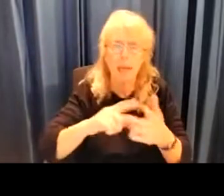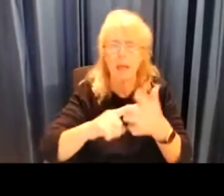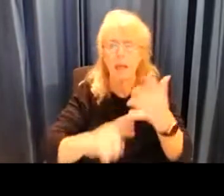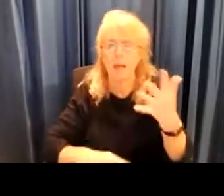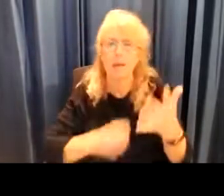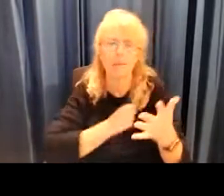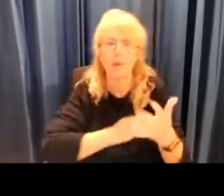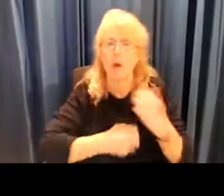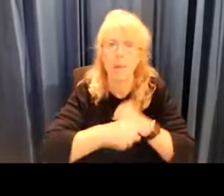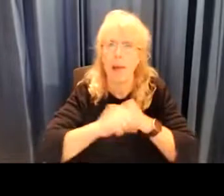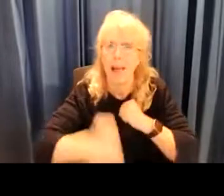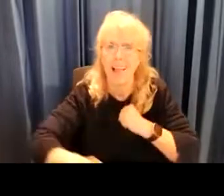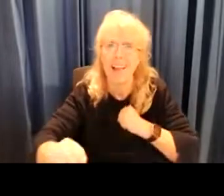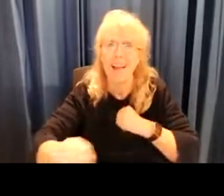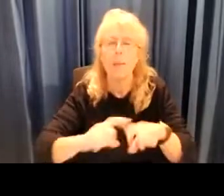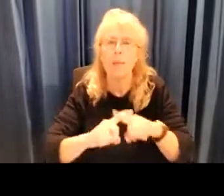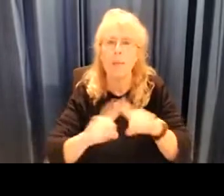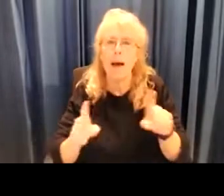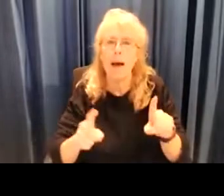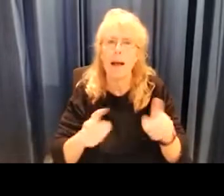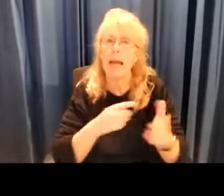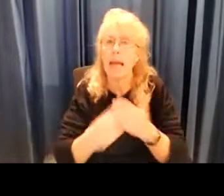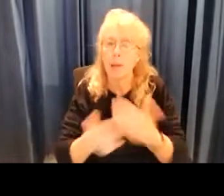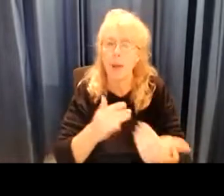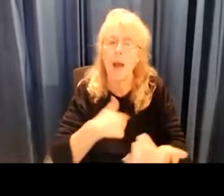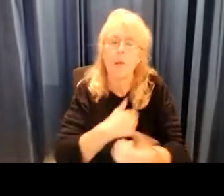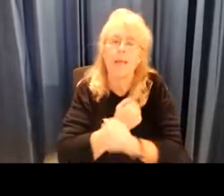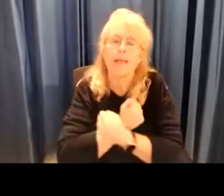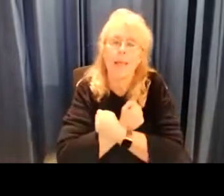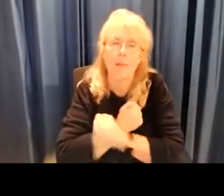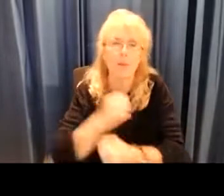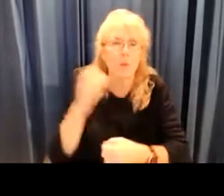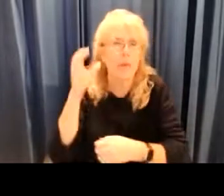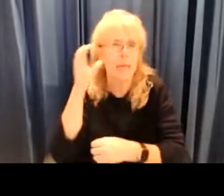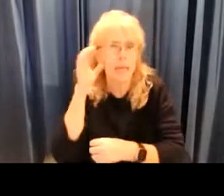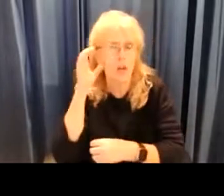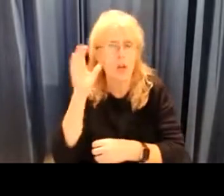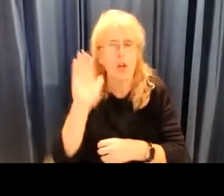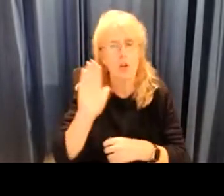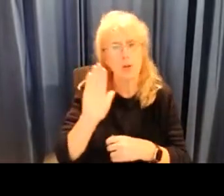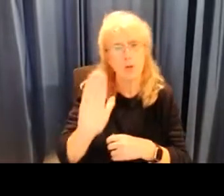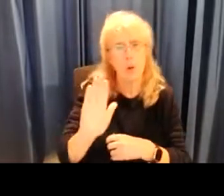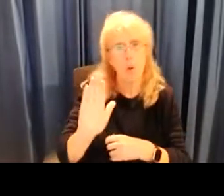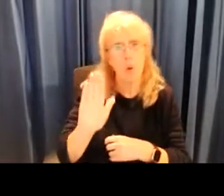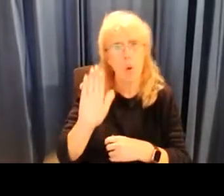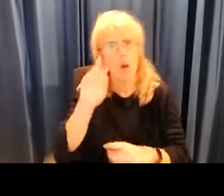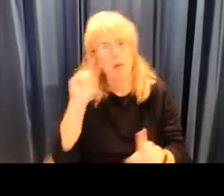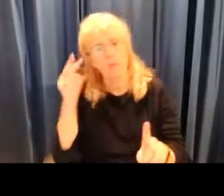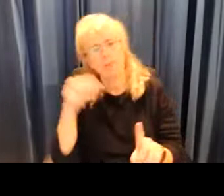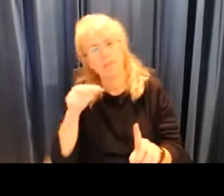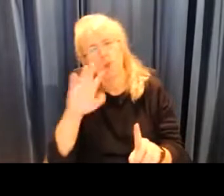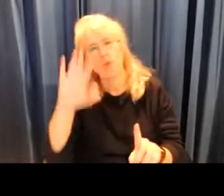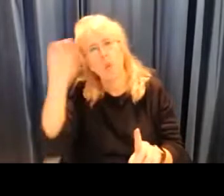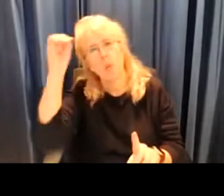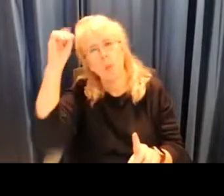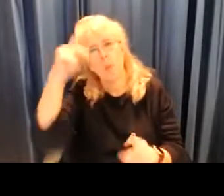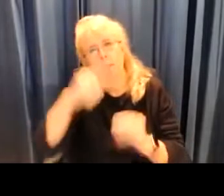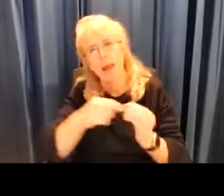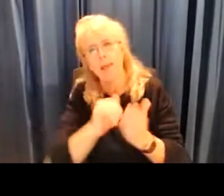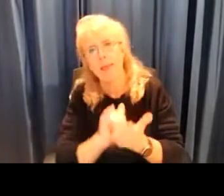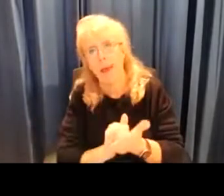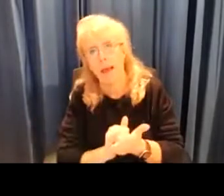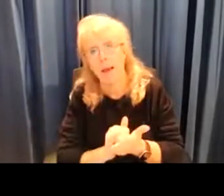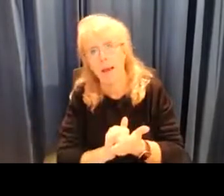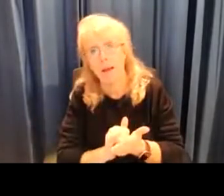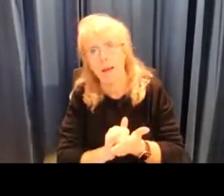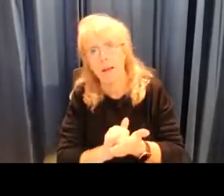long, but I would love to hear your views about that and what you do, if